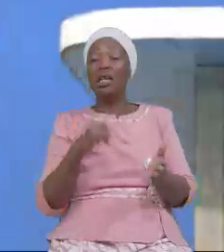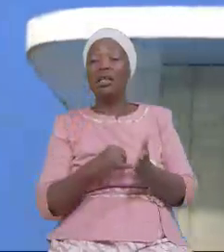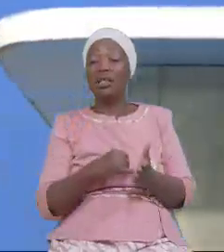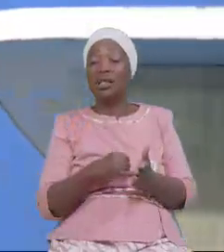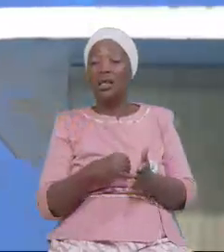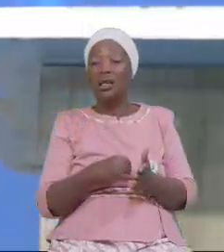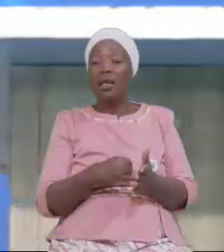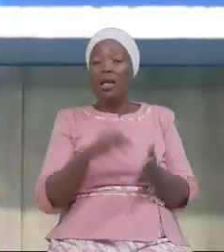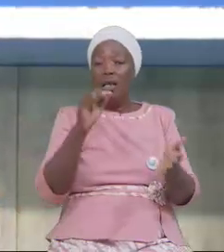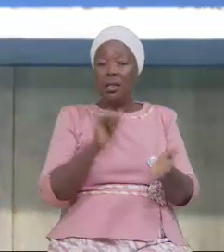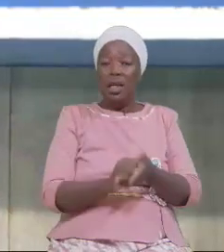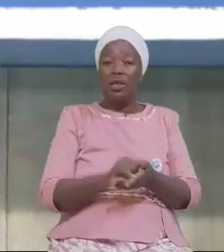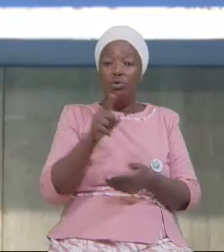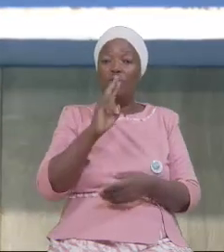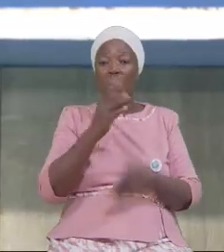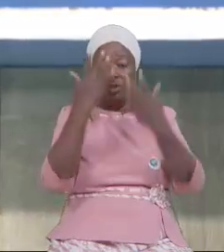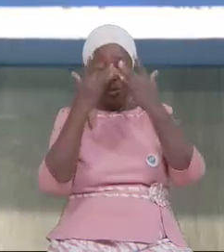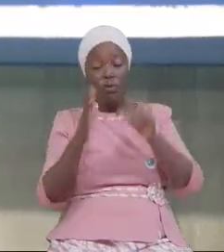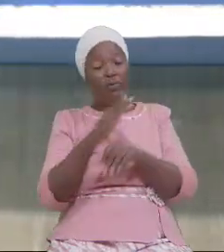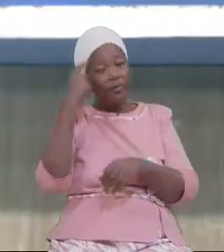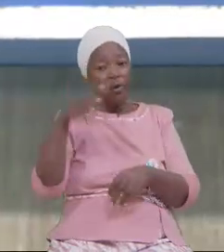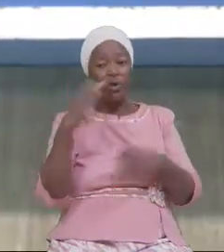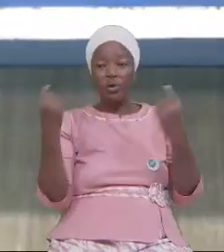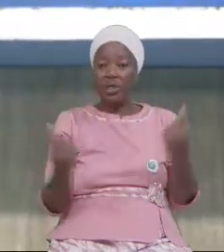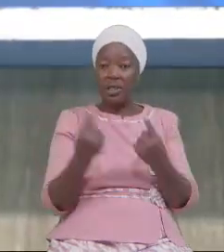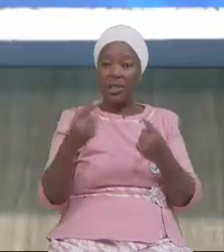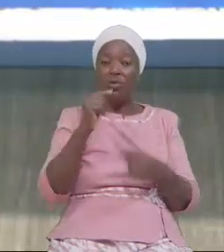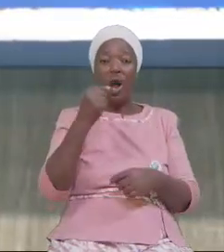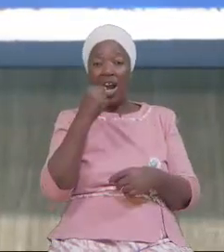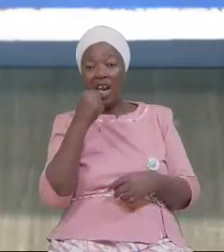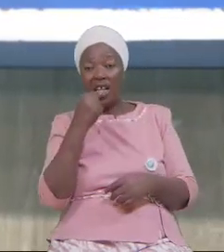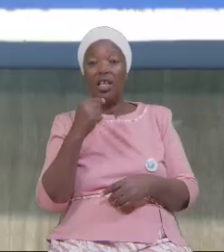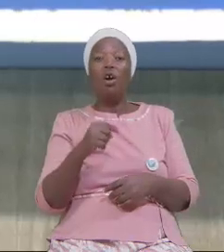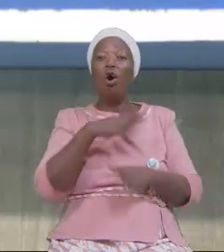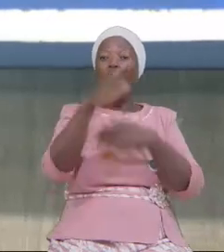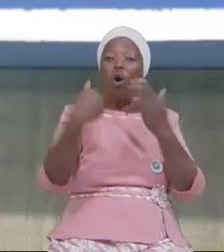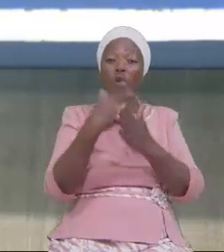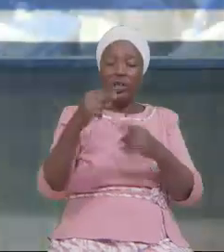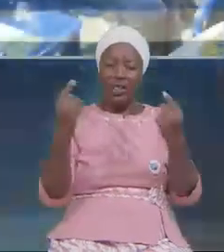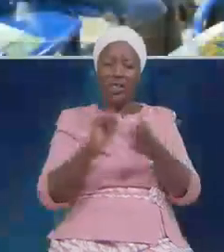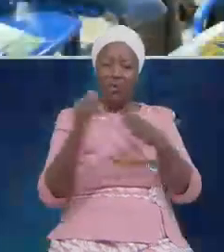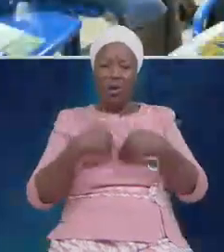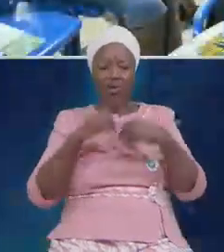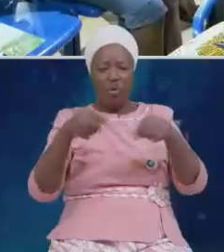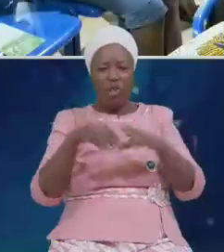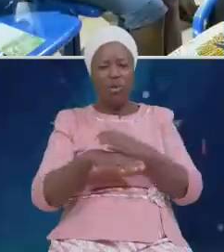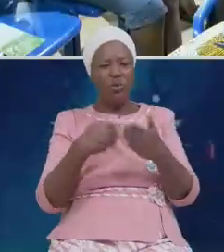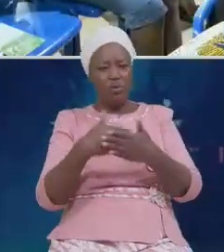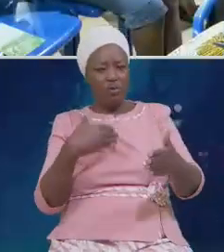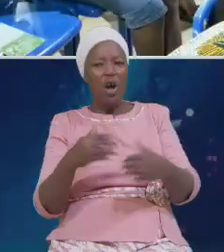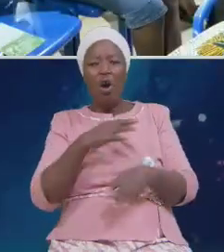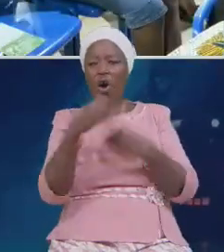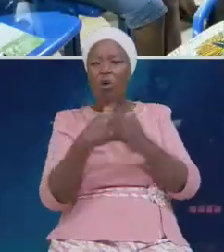you're sorrowful for your sin. You regret all the sins you have committed, all the